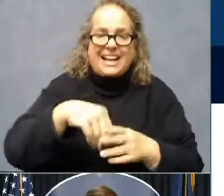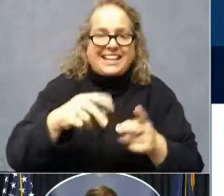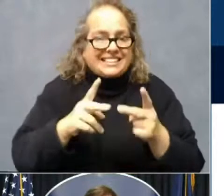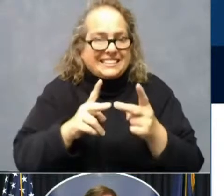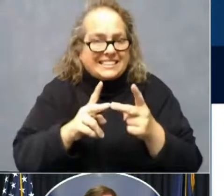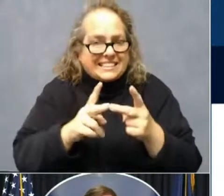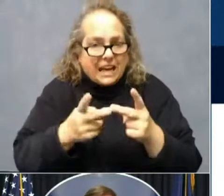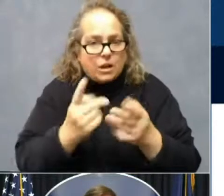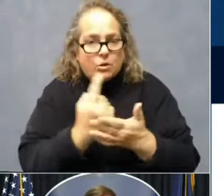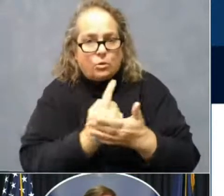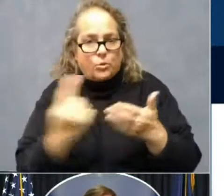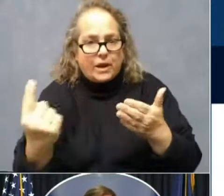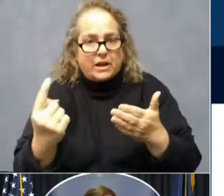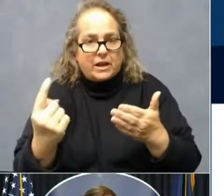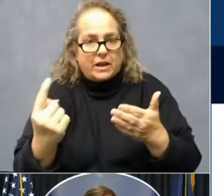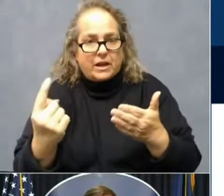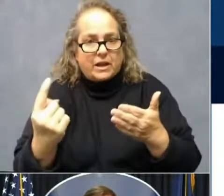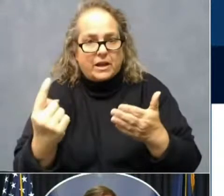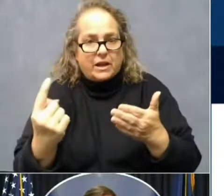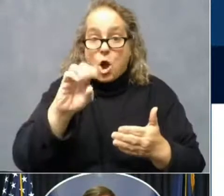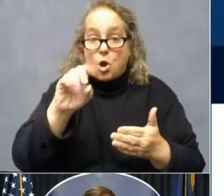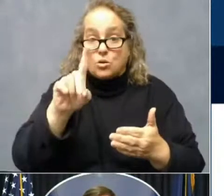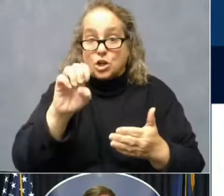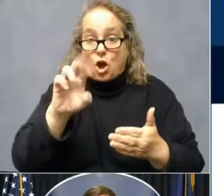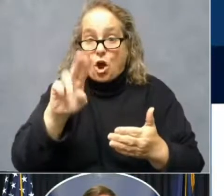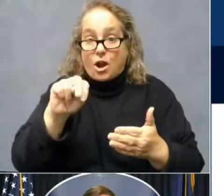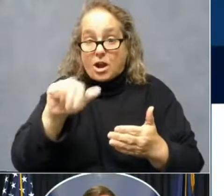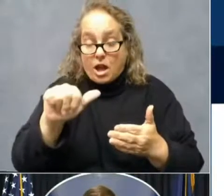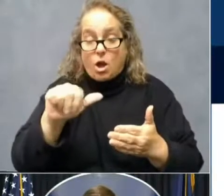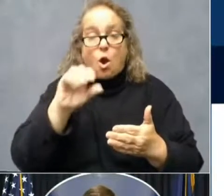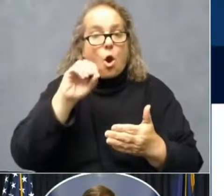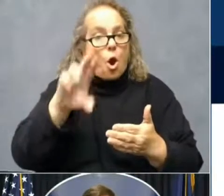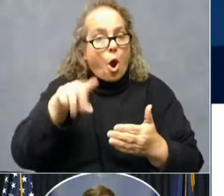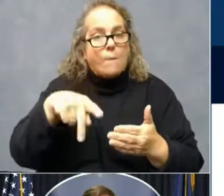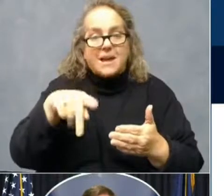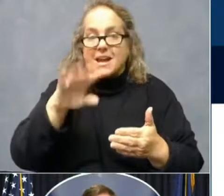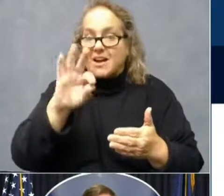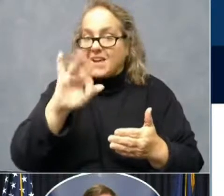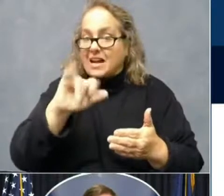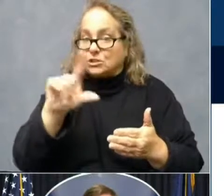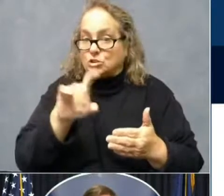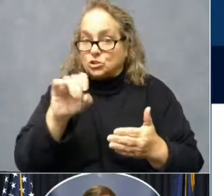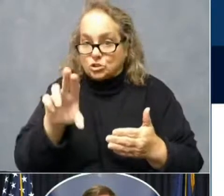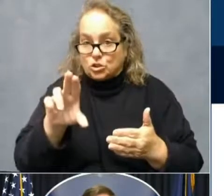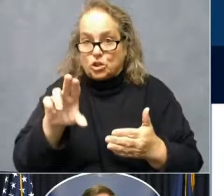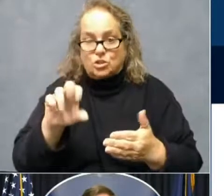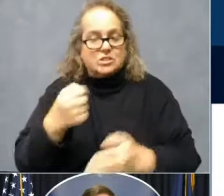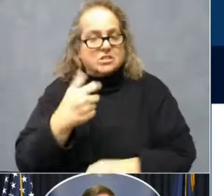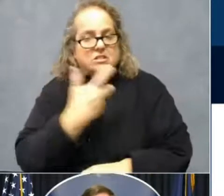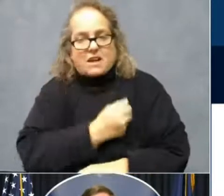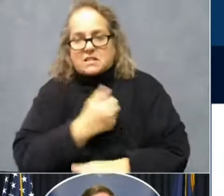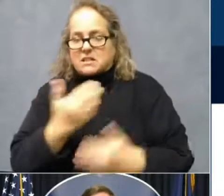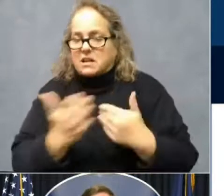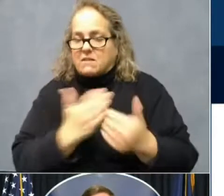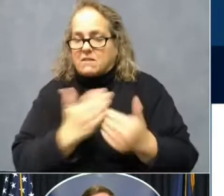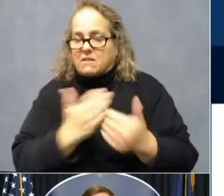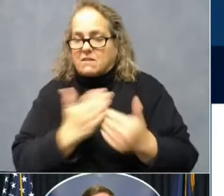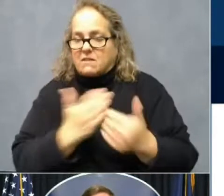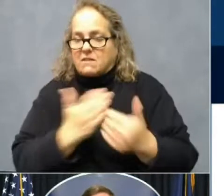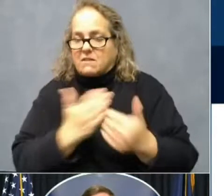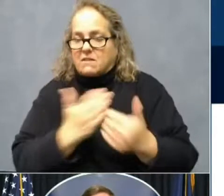week. Either Moderna, that means every hospital, acute hospital that is out there fighting this